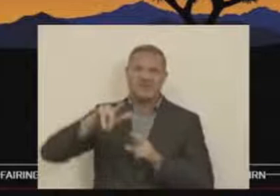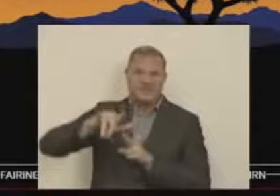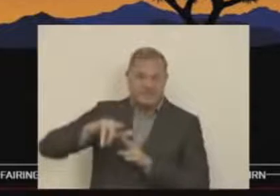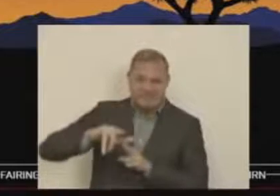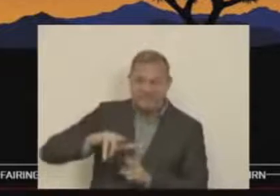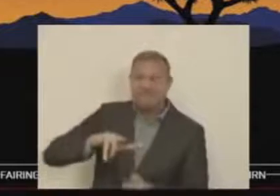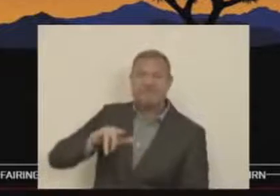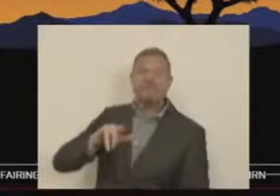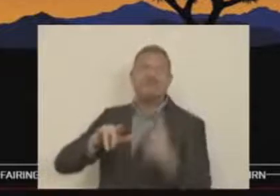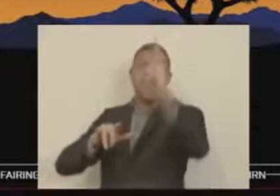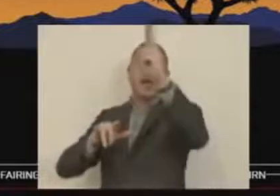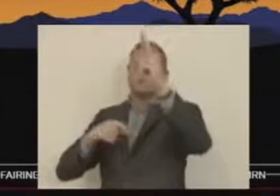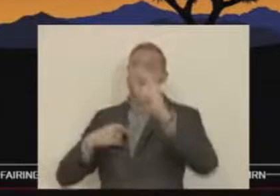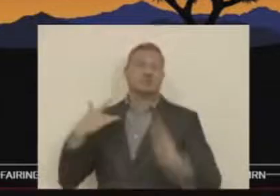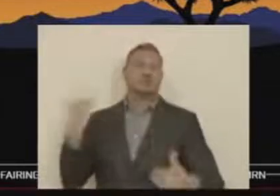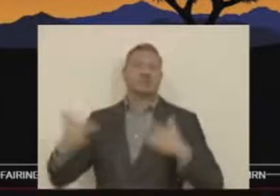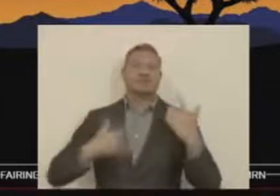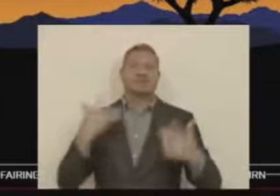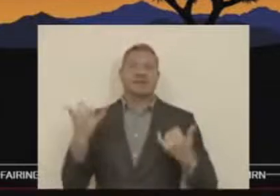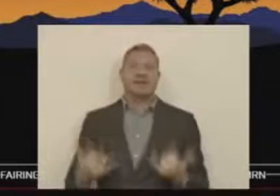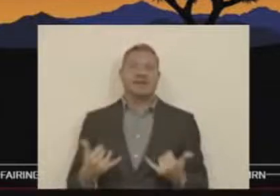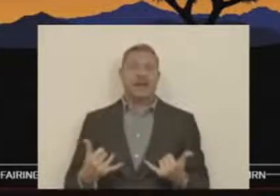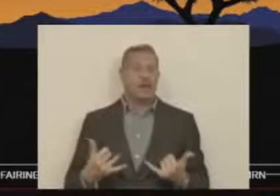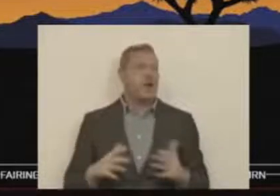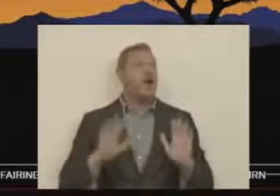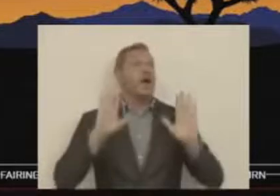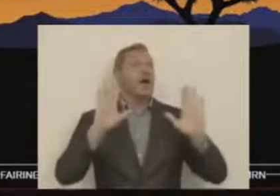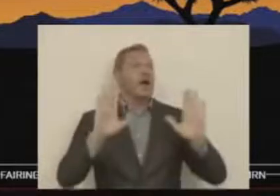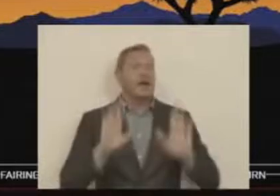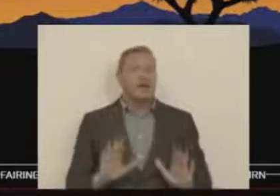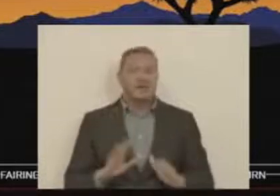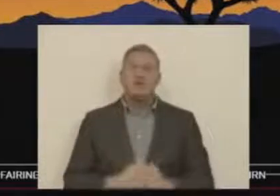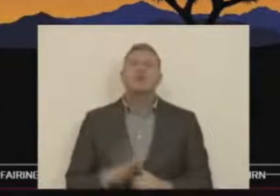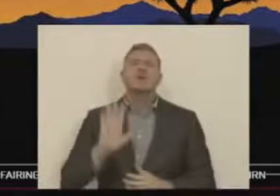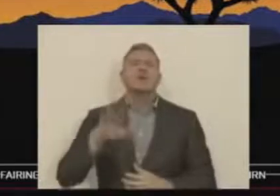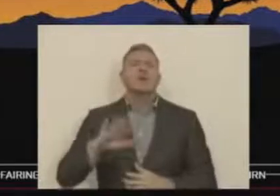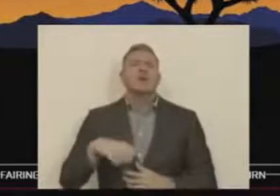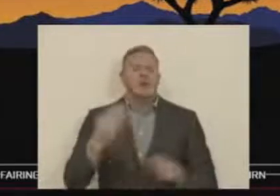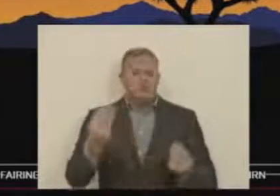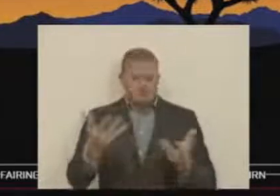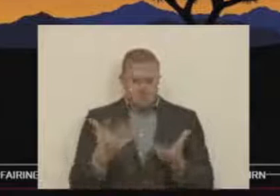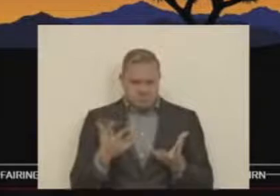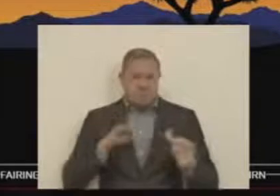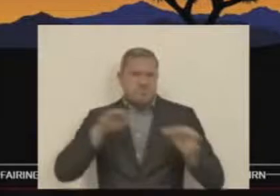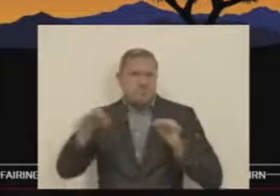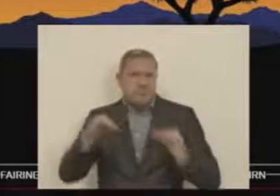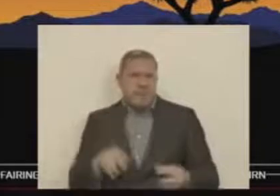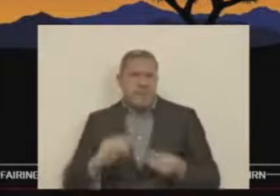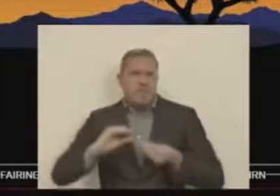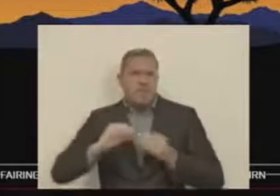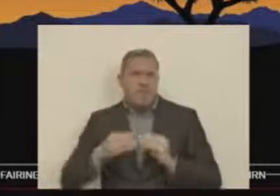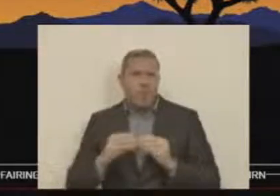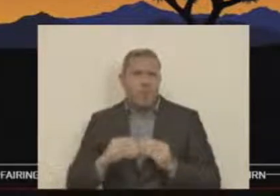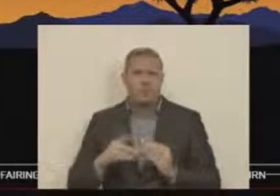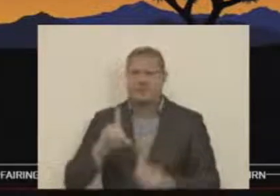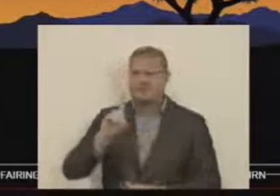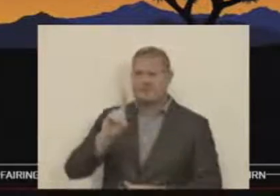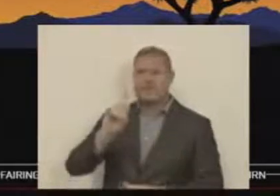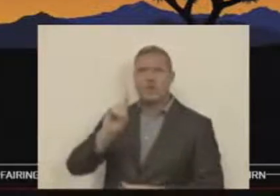side. That's excellent to hear. So can you tell me a little bit more about the DoD's Space Test Program?